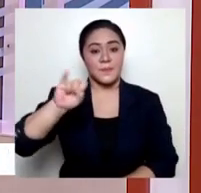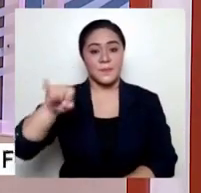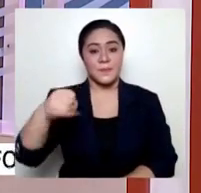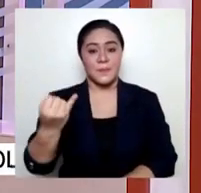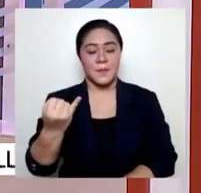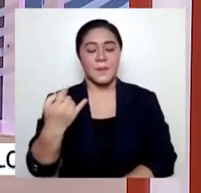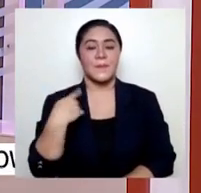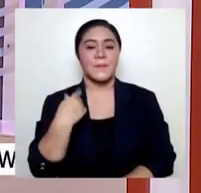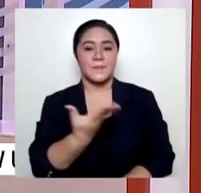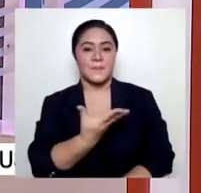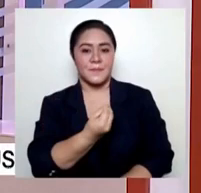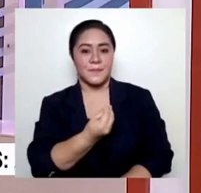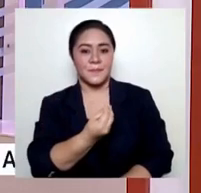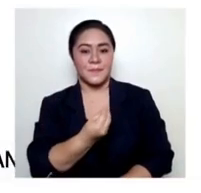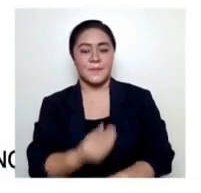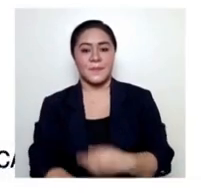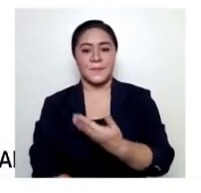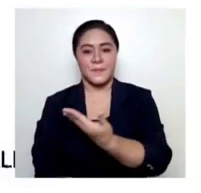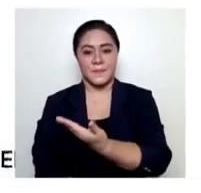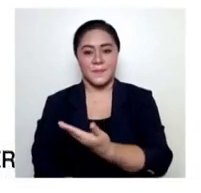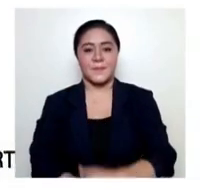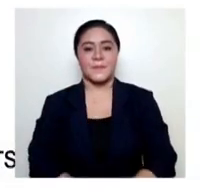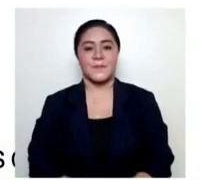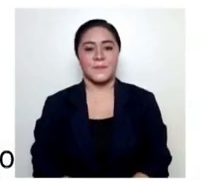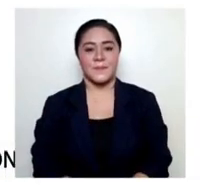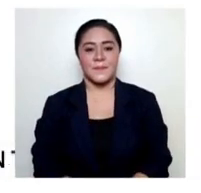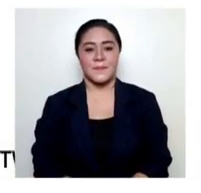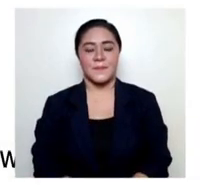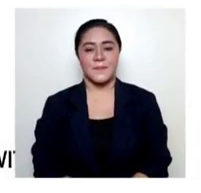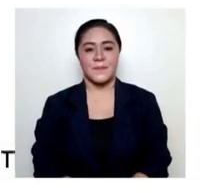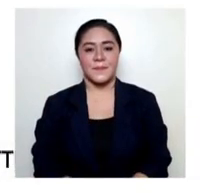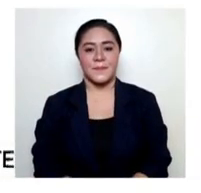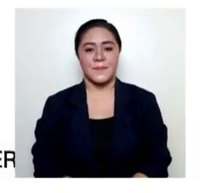correspondent RG Cruz. RG, good afternoon. What do you have for us?